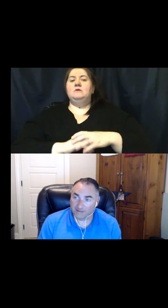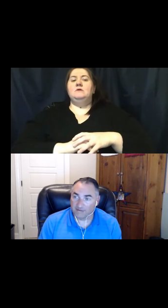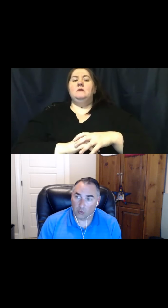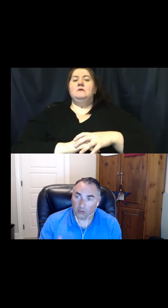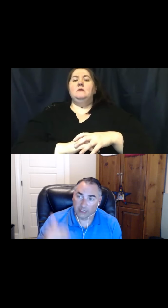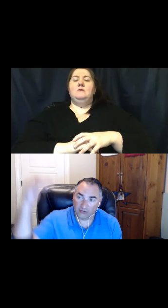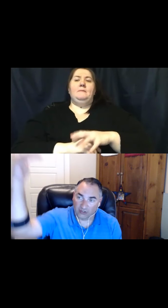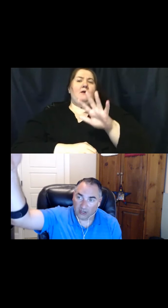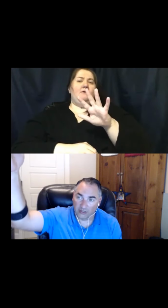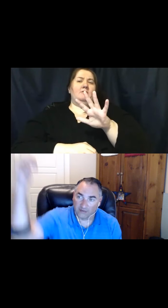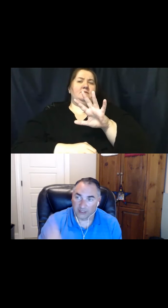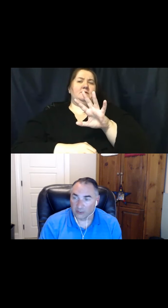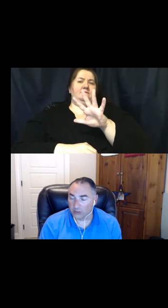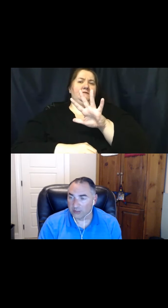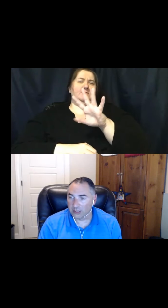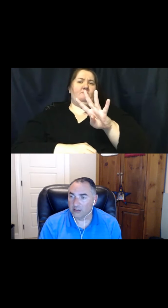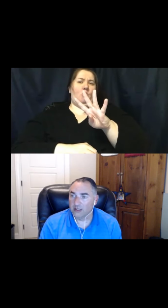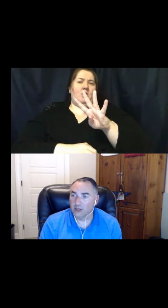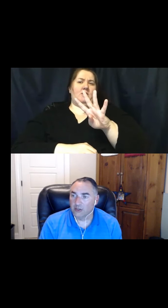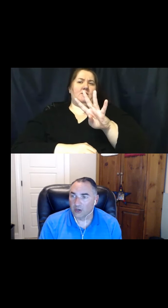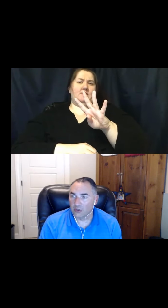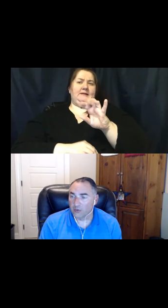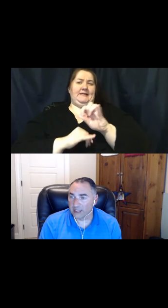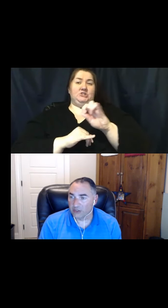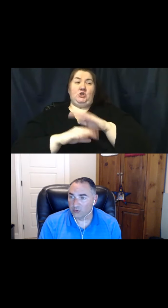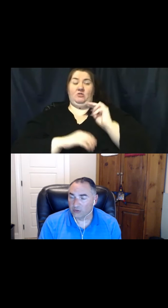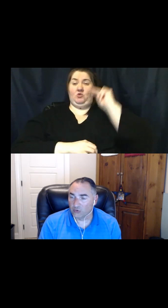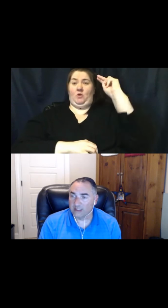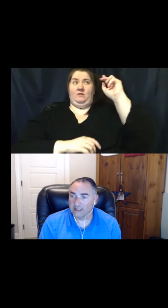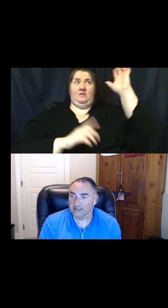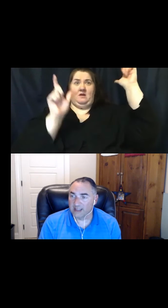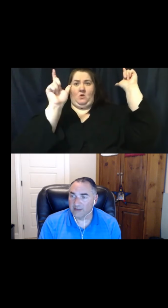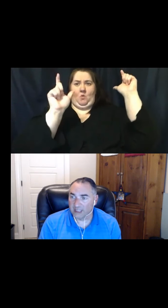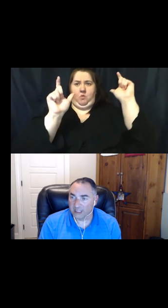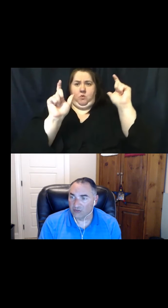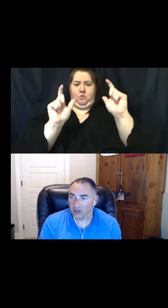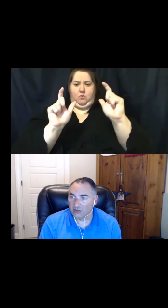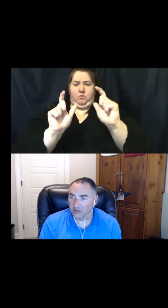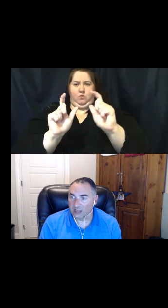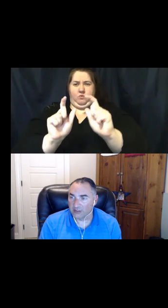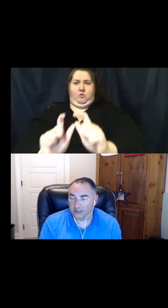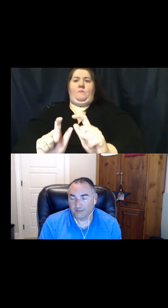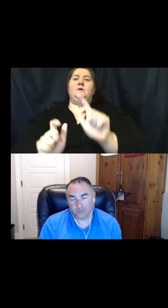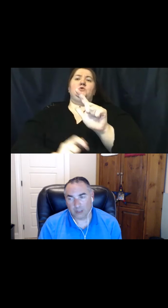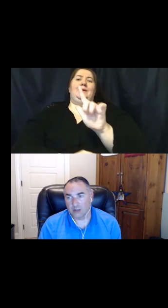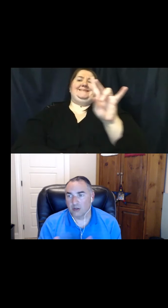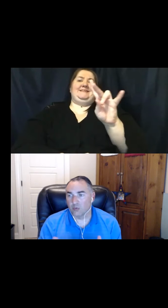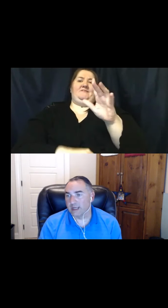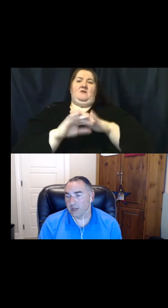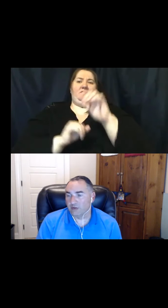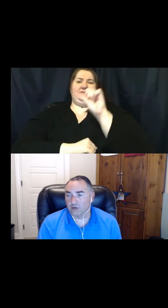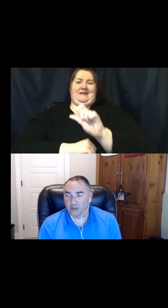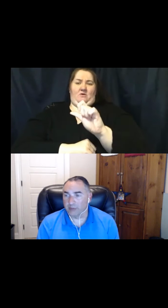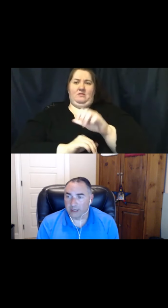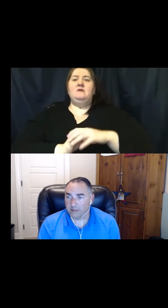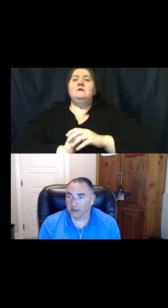a 54-inch on the very north end, all the way down to a 27-inch on the south end. Right